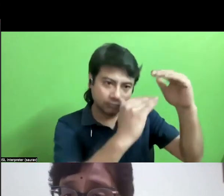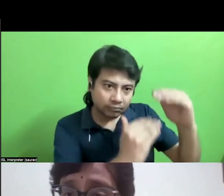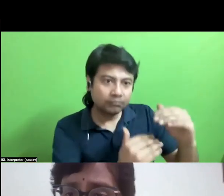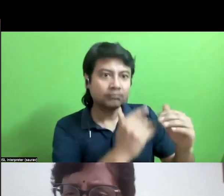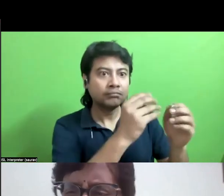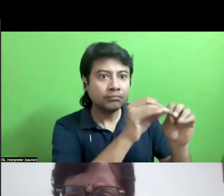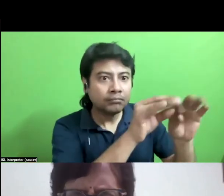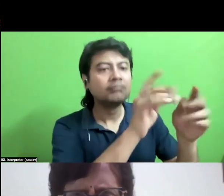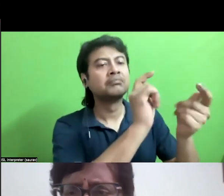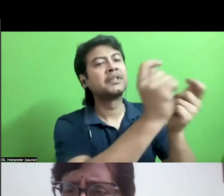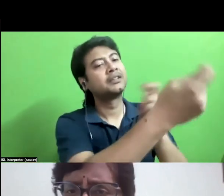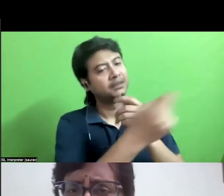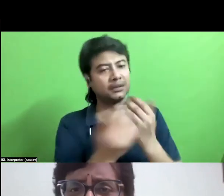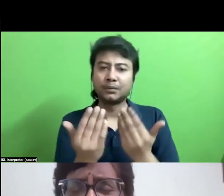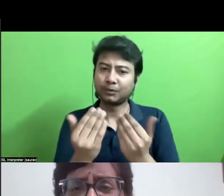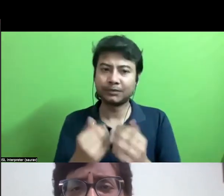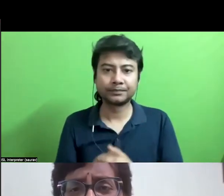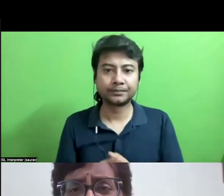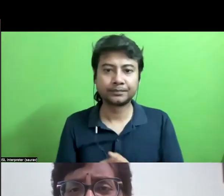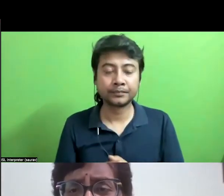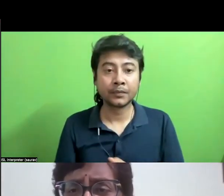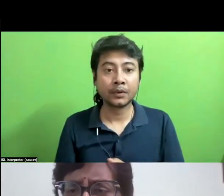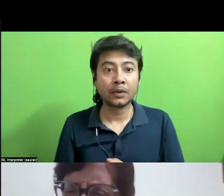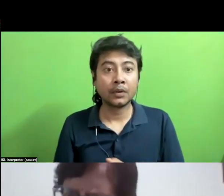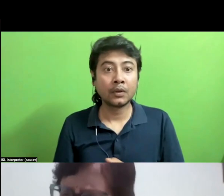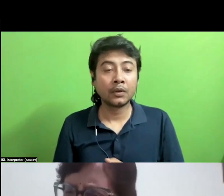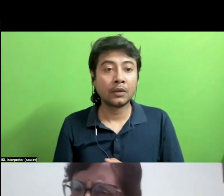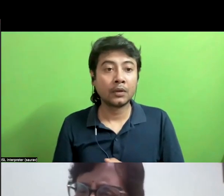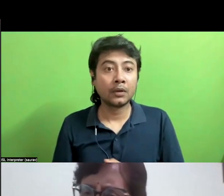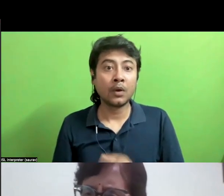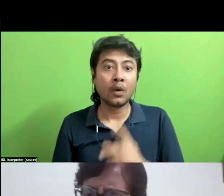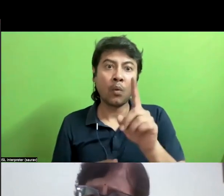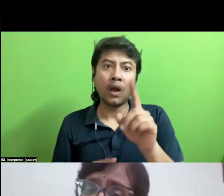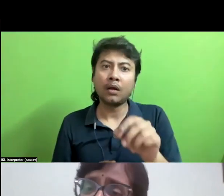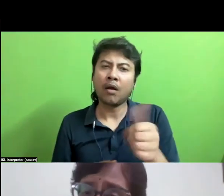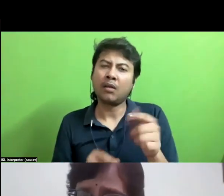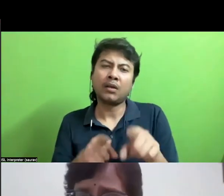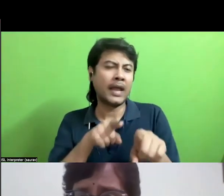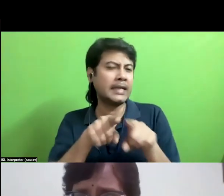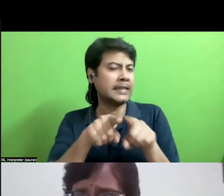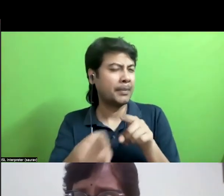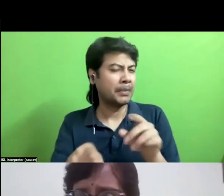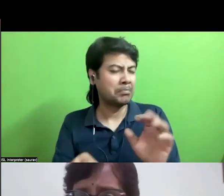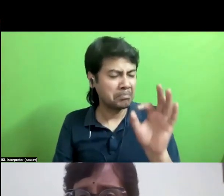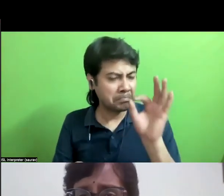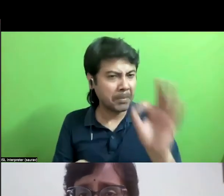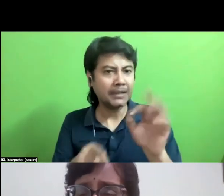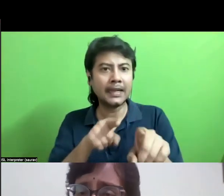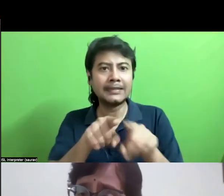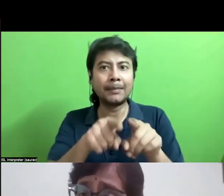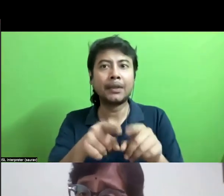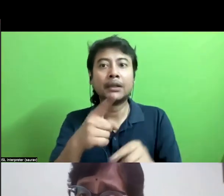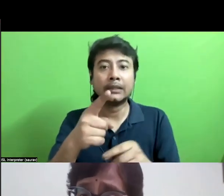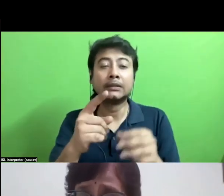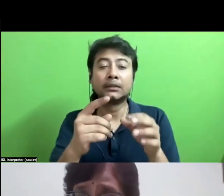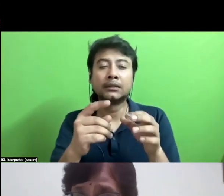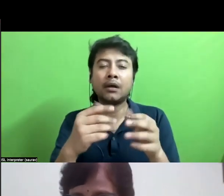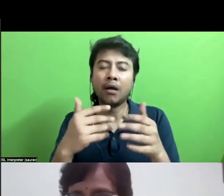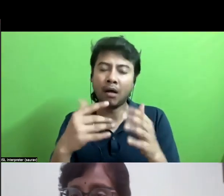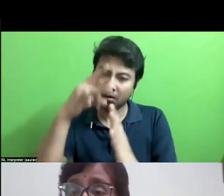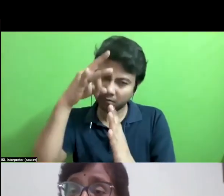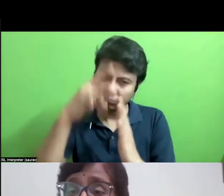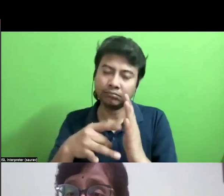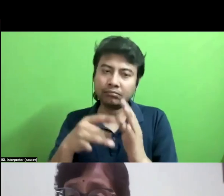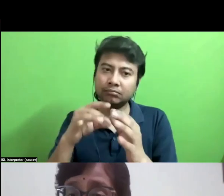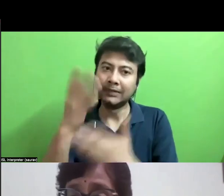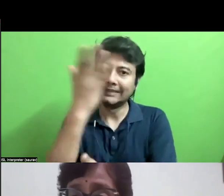take another example, which was very important and very different, little deeper in disability. For many of you may not